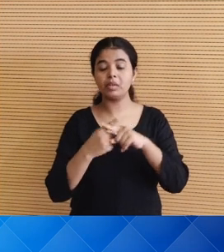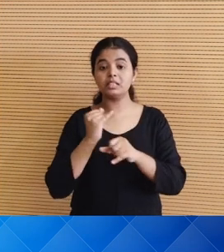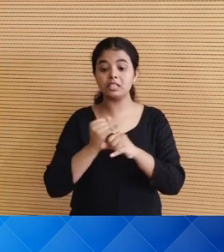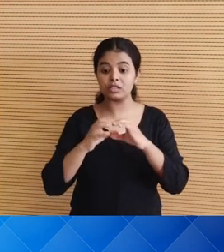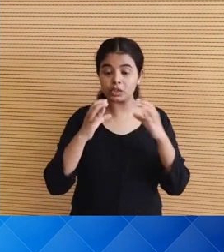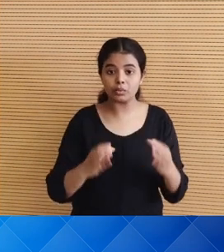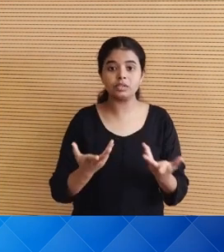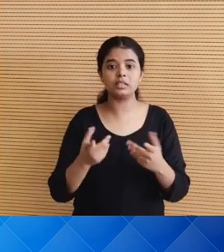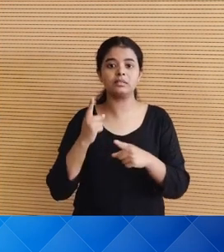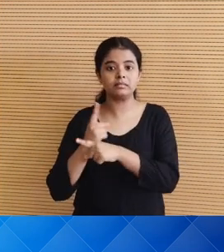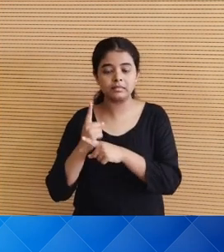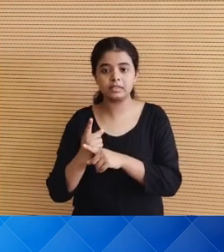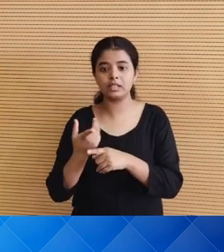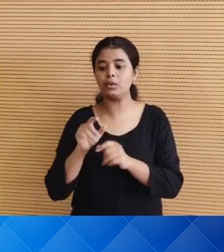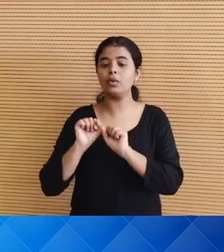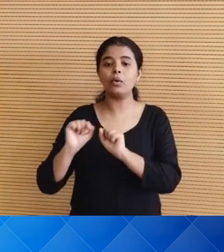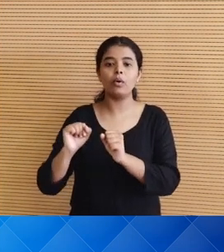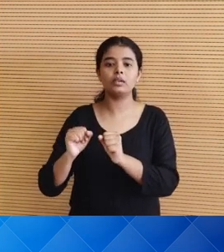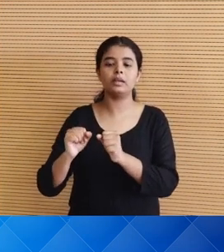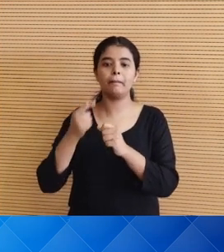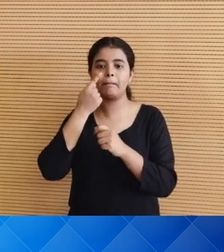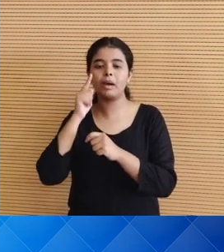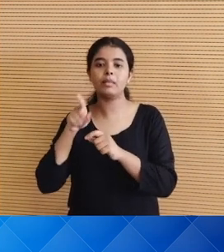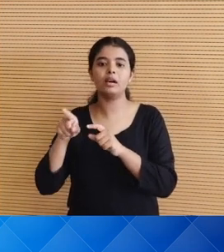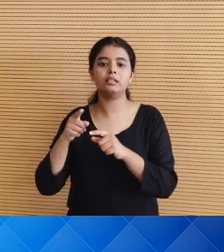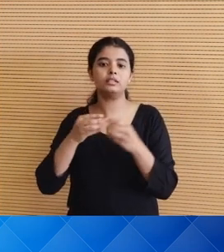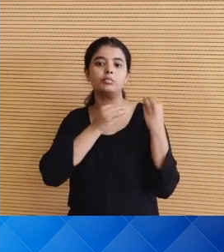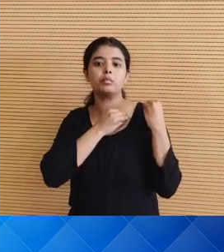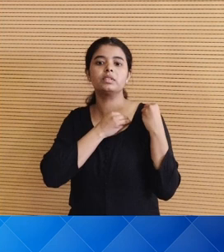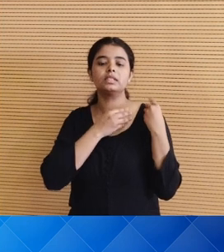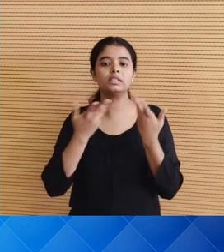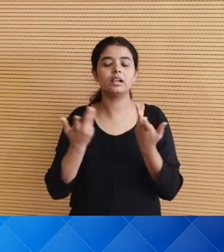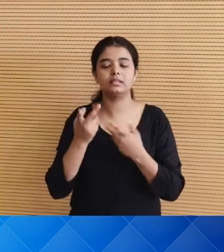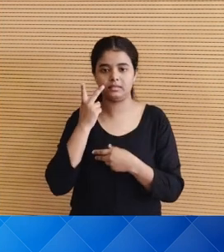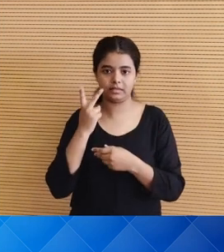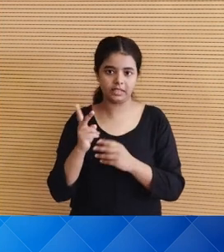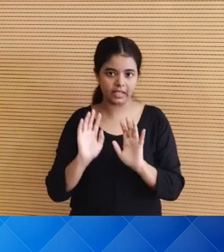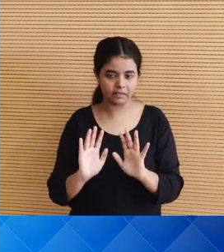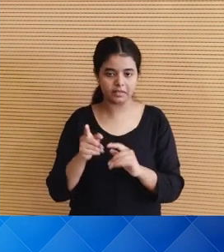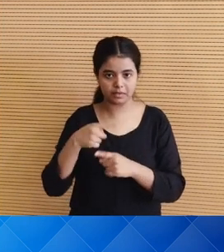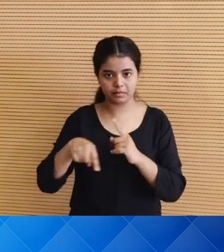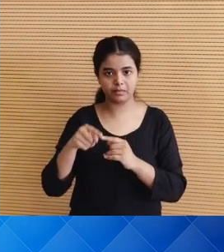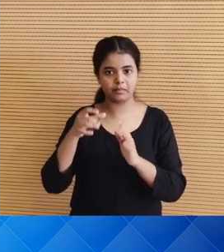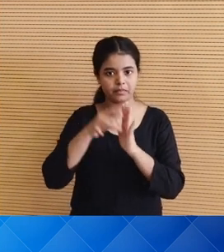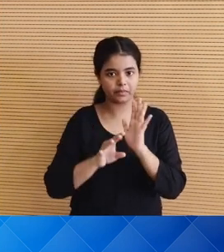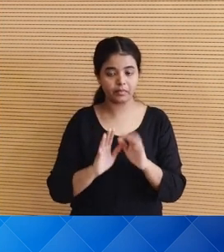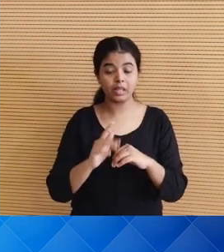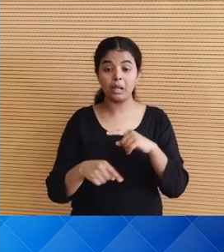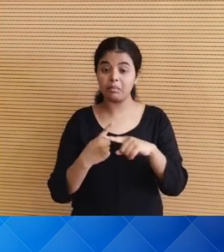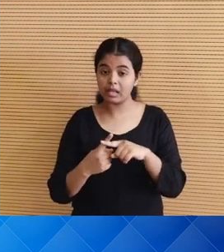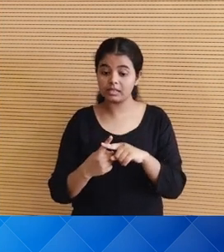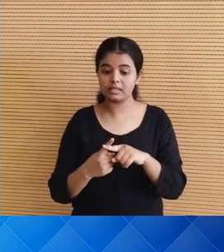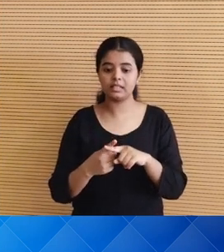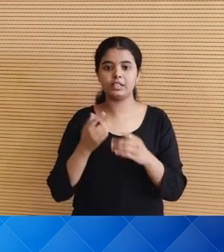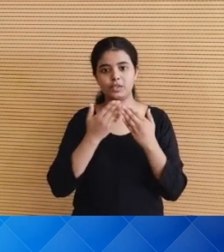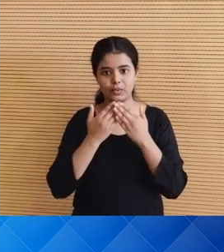of teachers, parents, and other stakeholders. The second important critical area is ensuring the physical and emotional safety of the children in